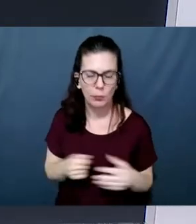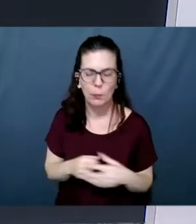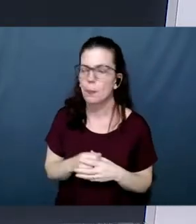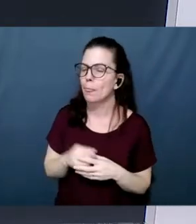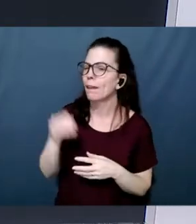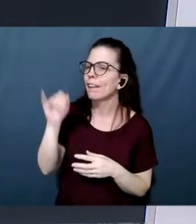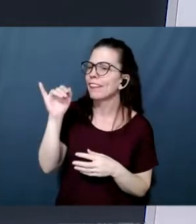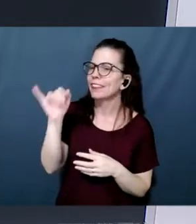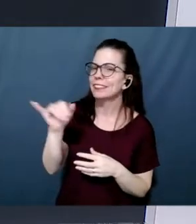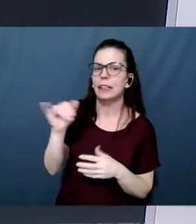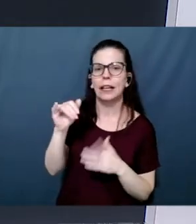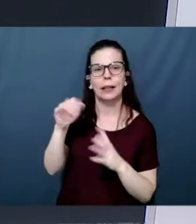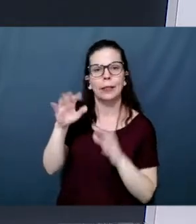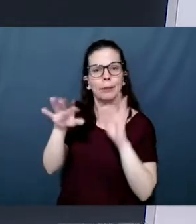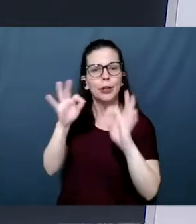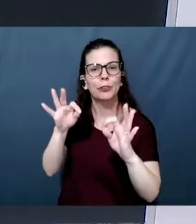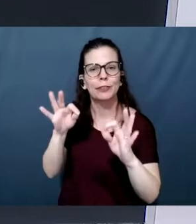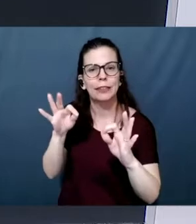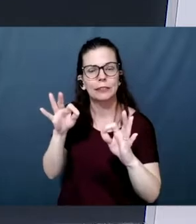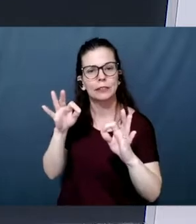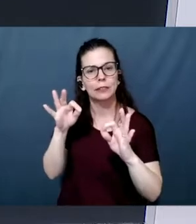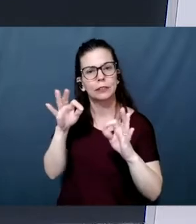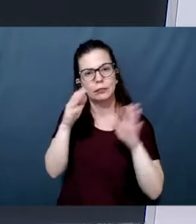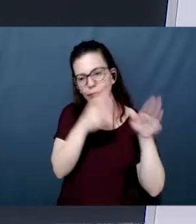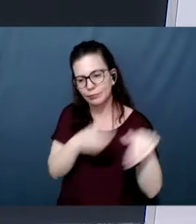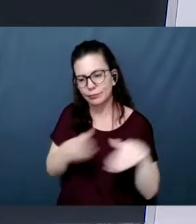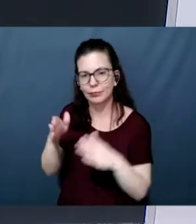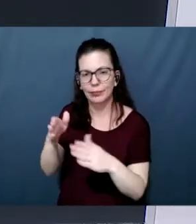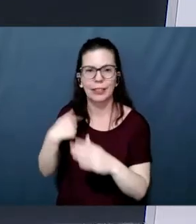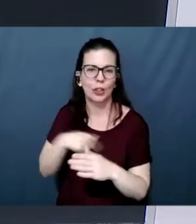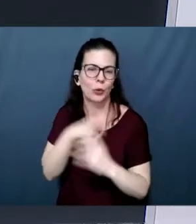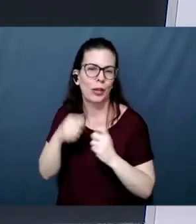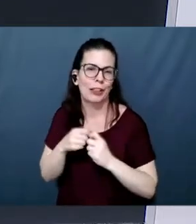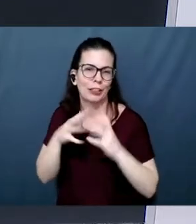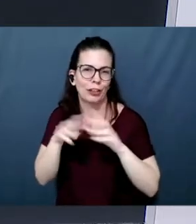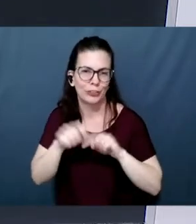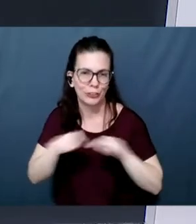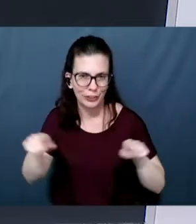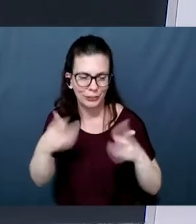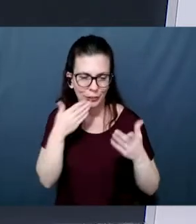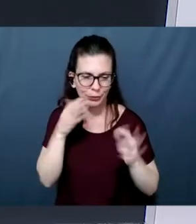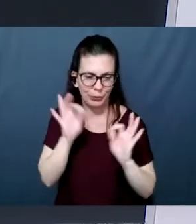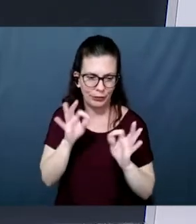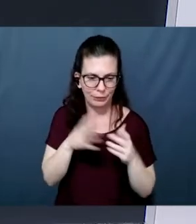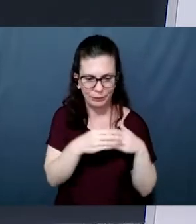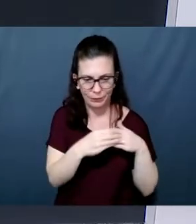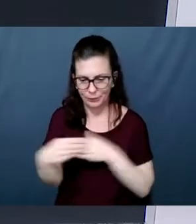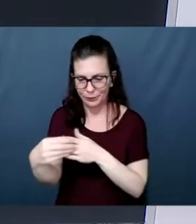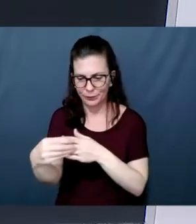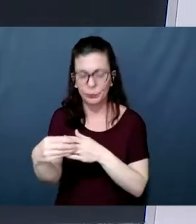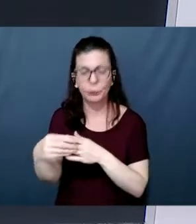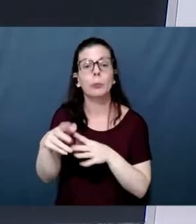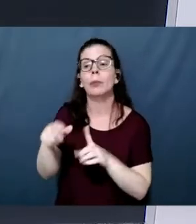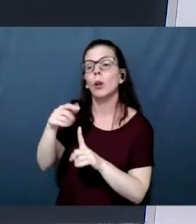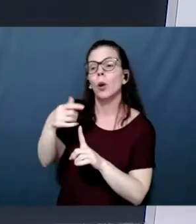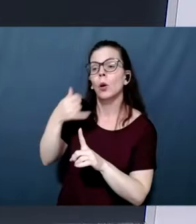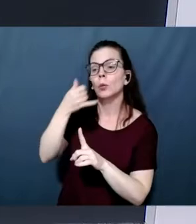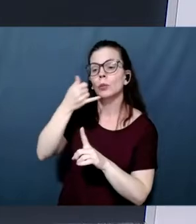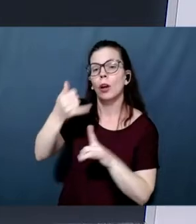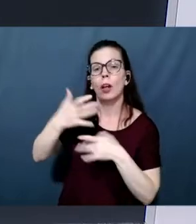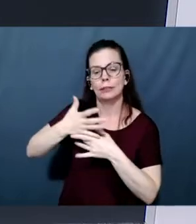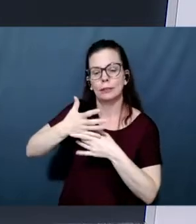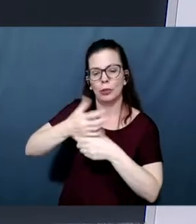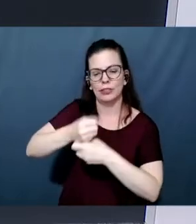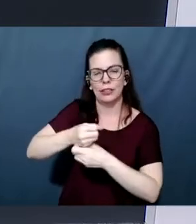perfect segue to what we've basically launched. So call summarization, essentially what it does is